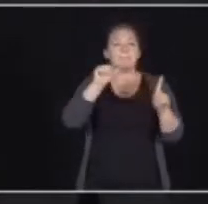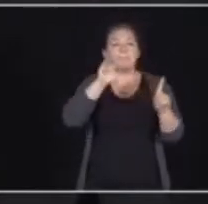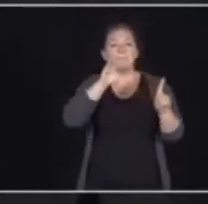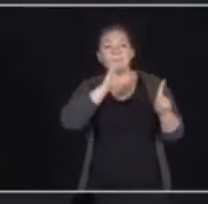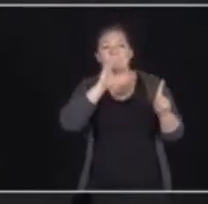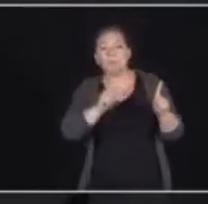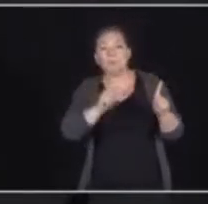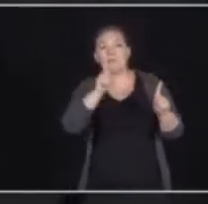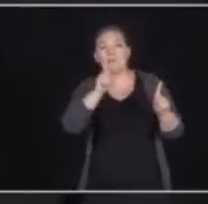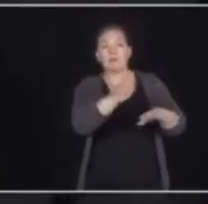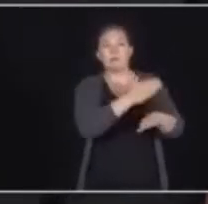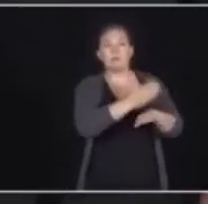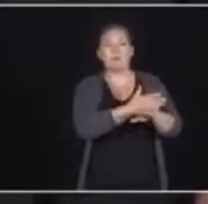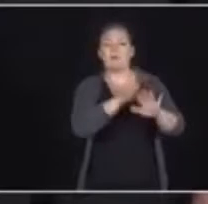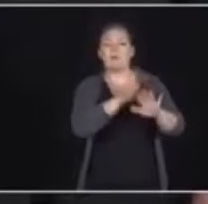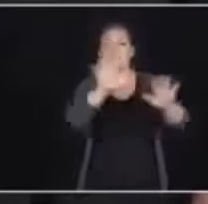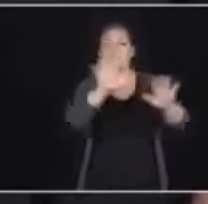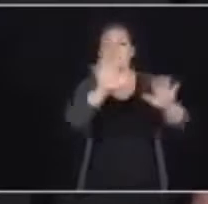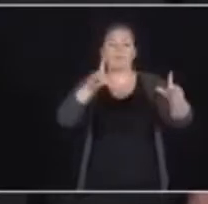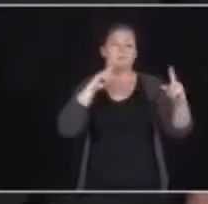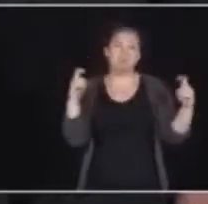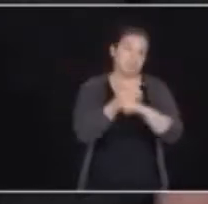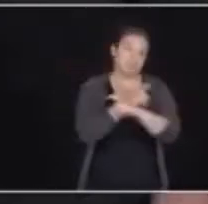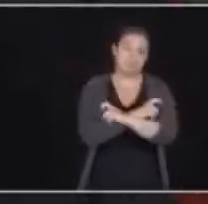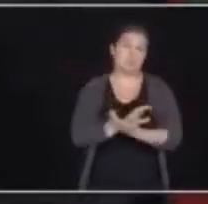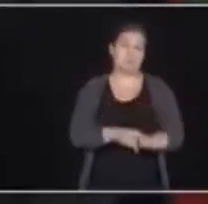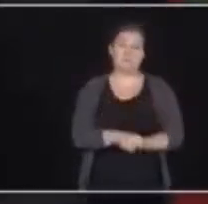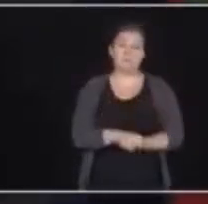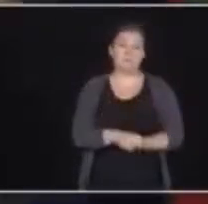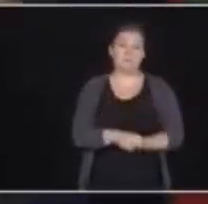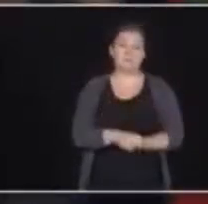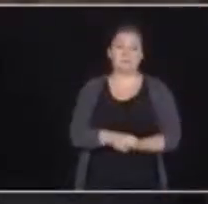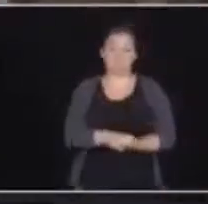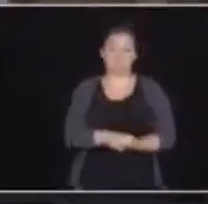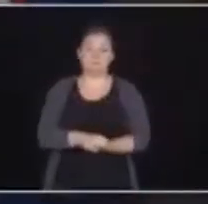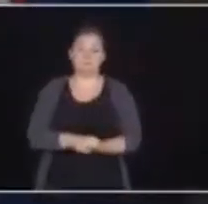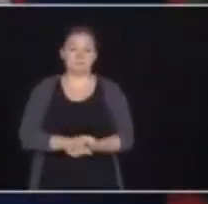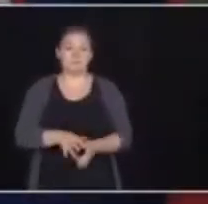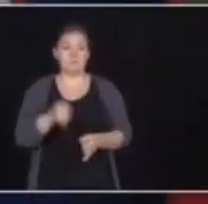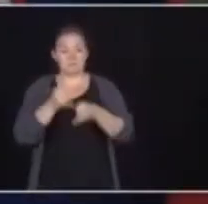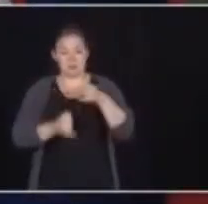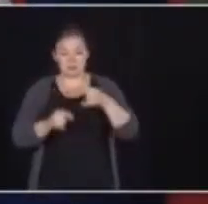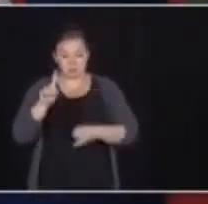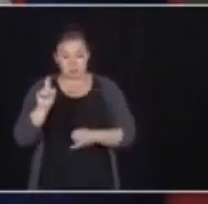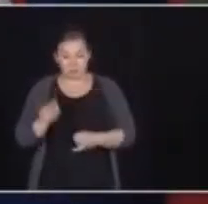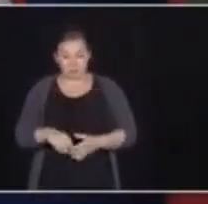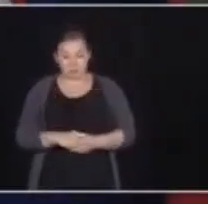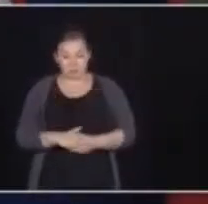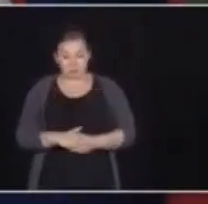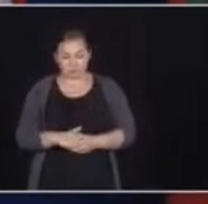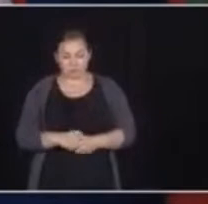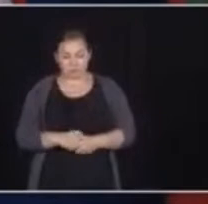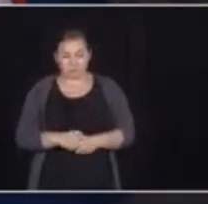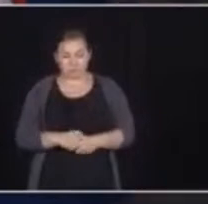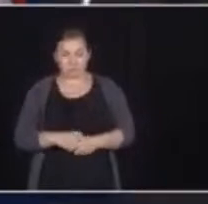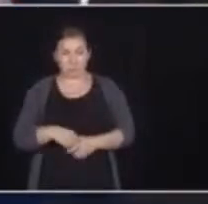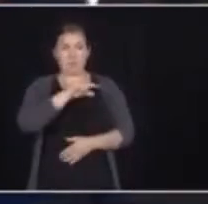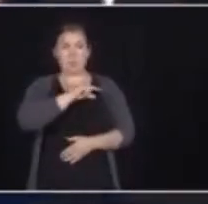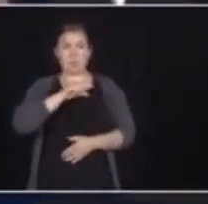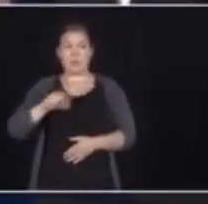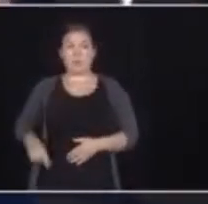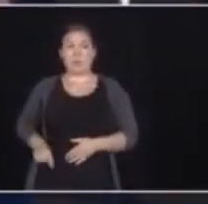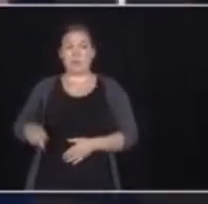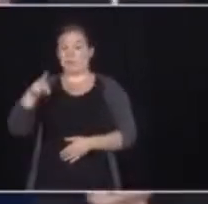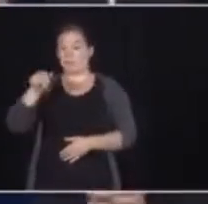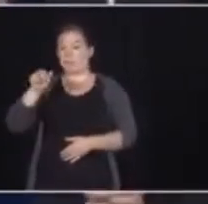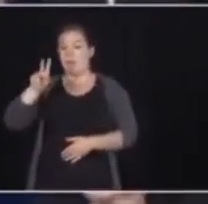is complicated. Last question. Last question comes from Jessica Smith from Queen's Park Briefing. Please go